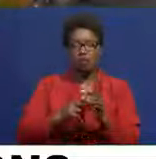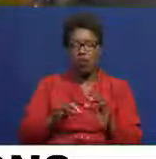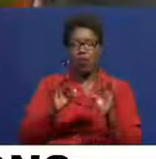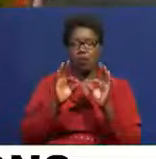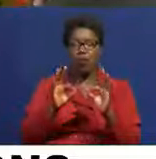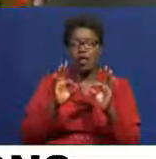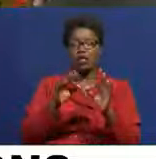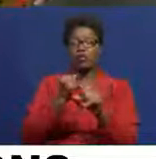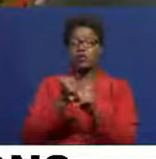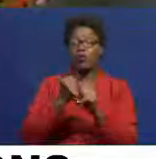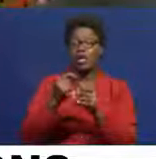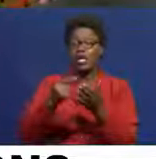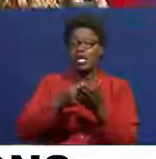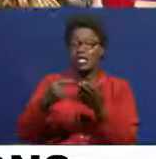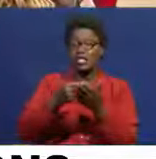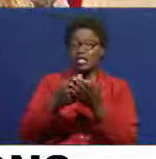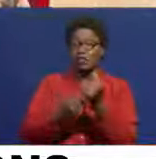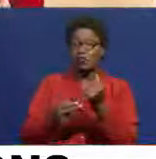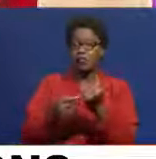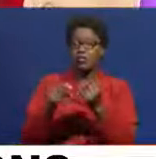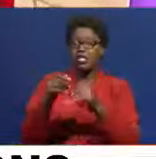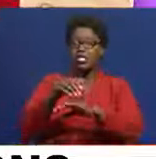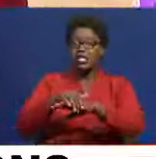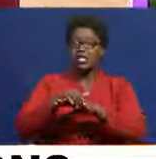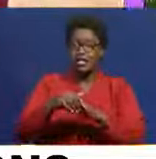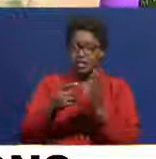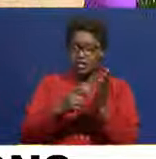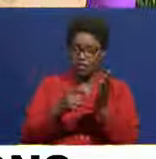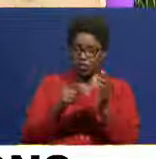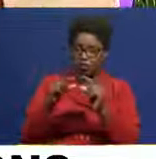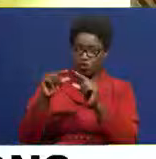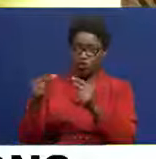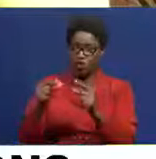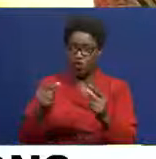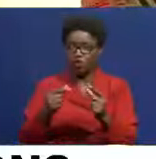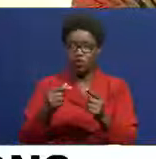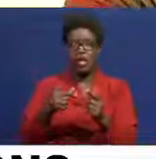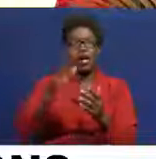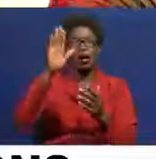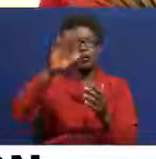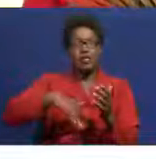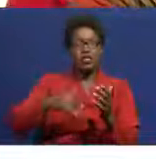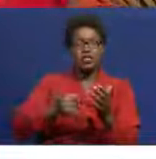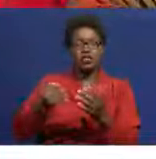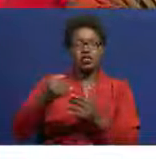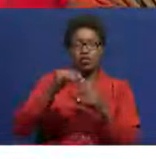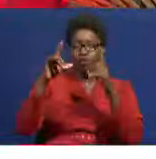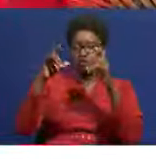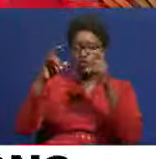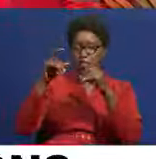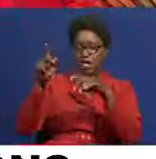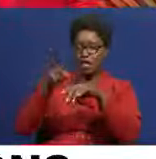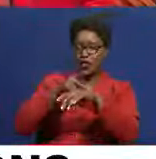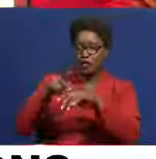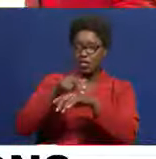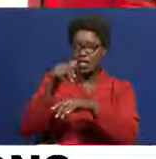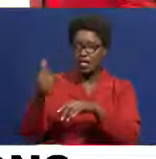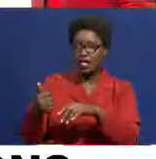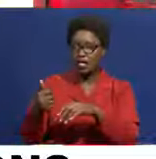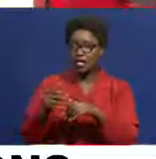in the essay writing, both in English and Swahili categories, painting, drawing, photography, and poetry, among